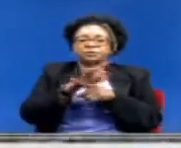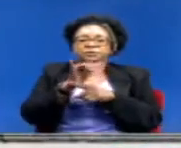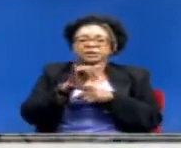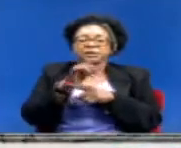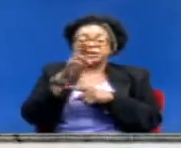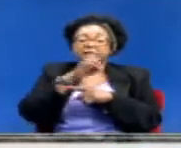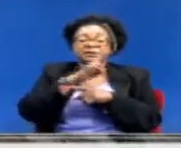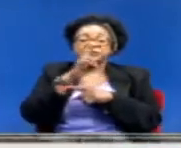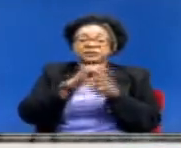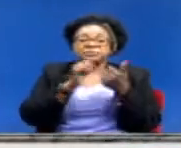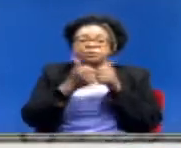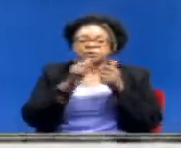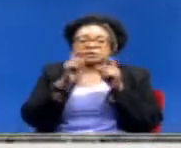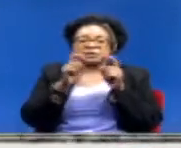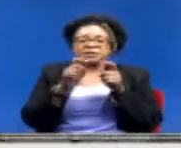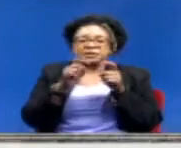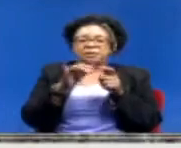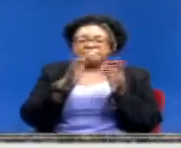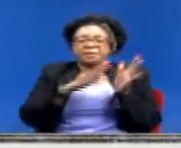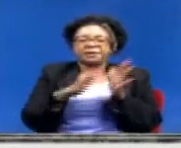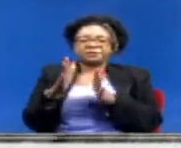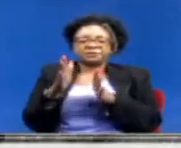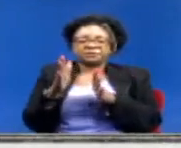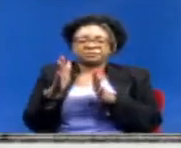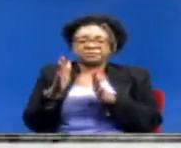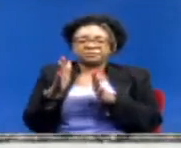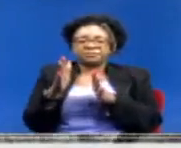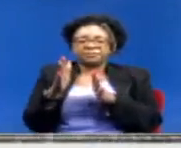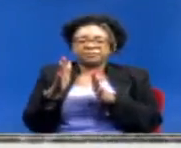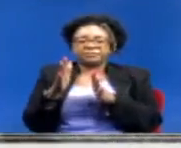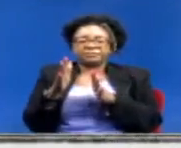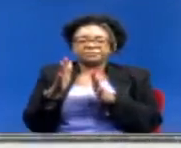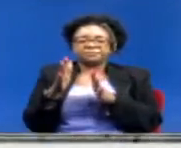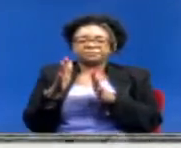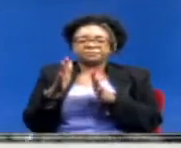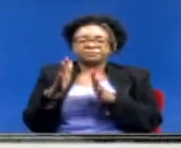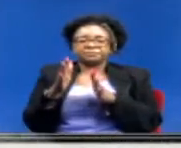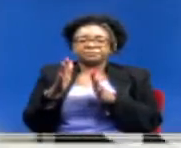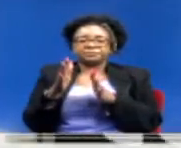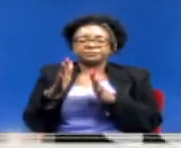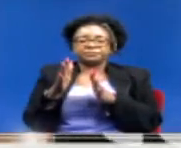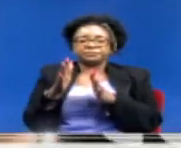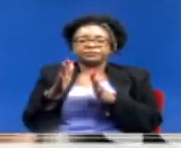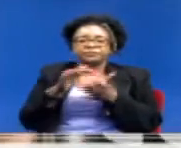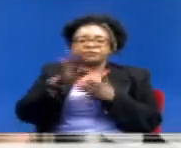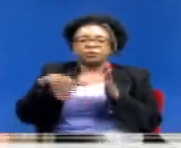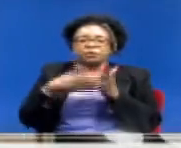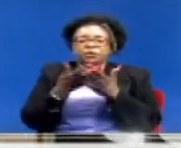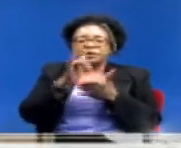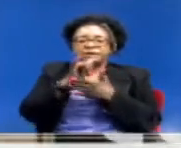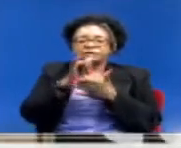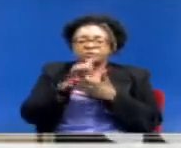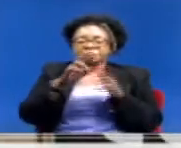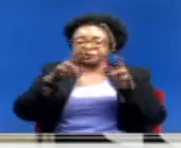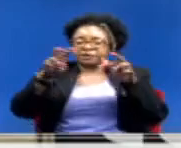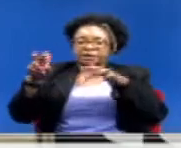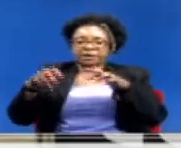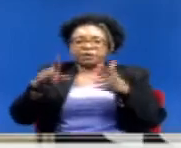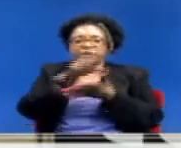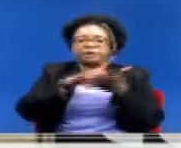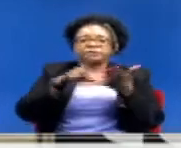requires meticulous planning. For all the week and for all this kind of year and a half, we've been checking the location, Google Earth,